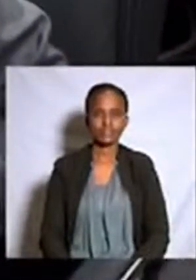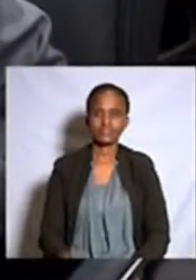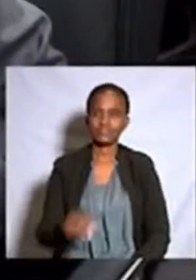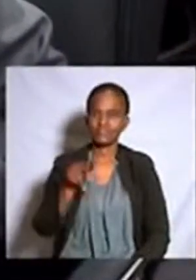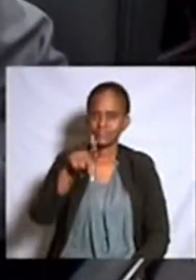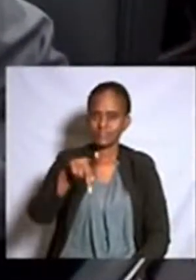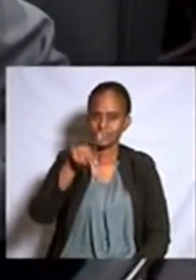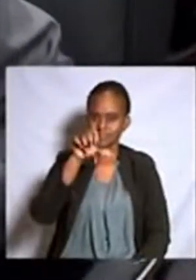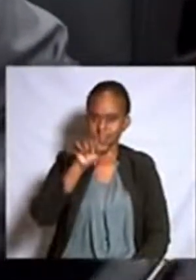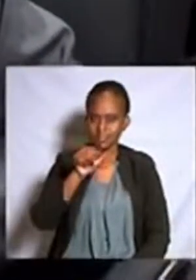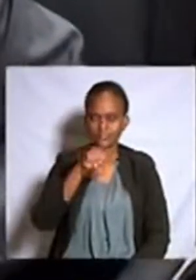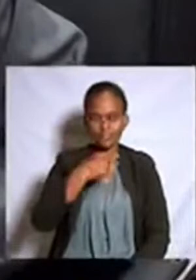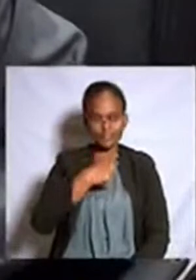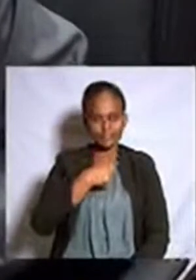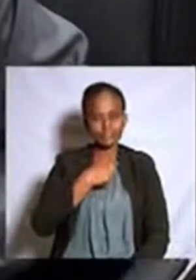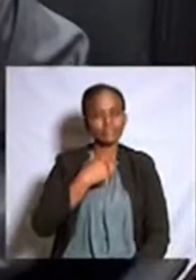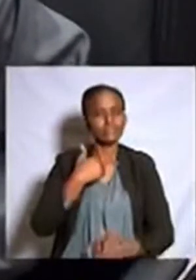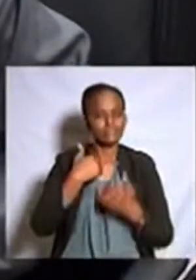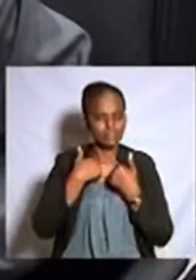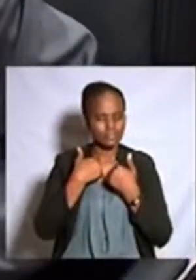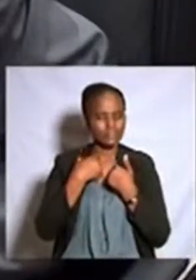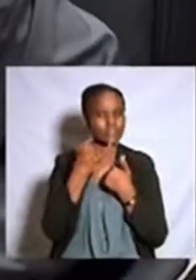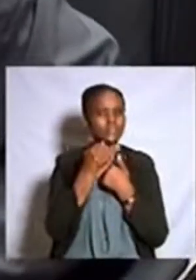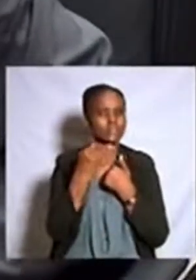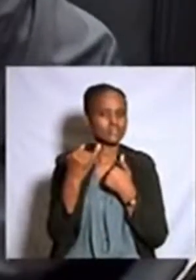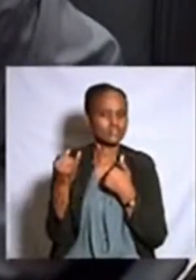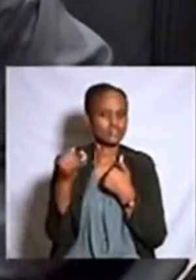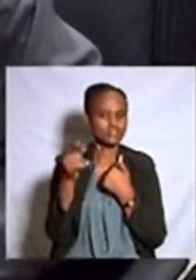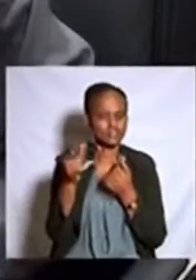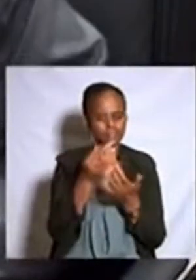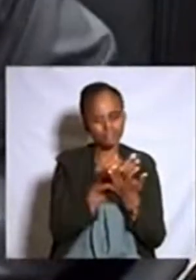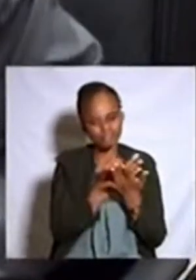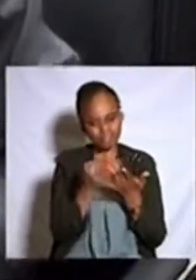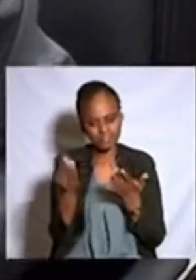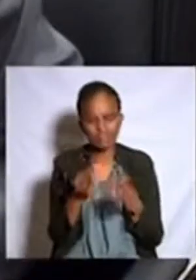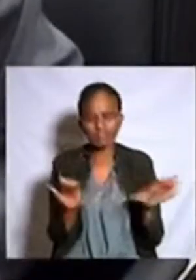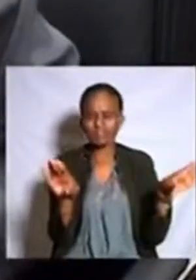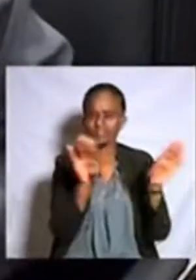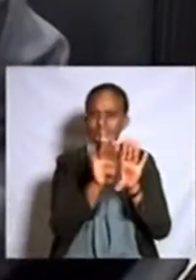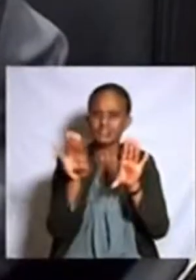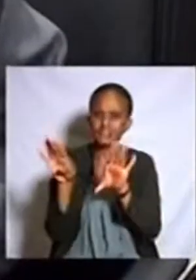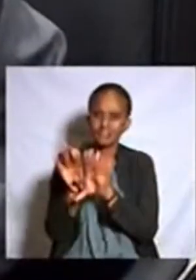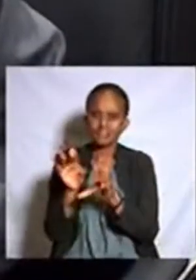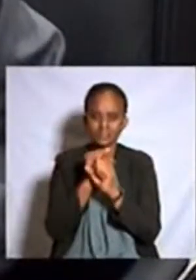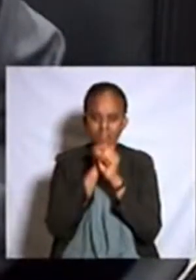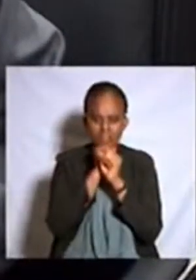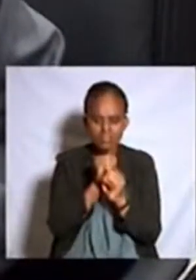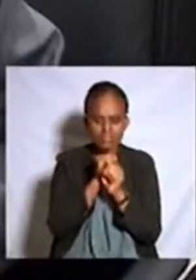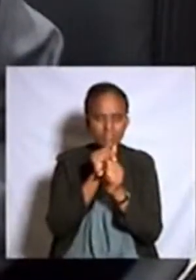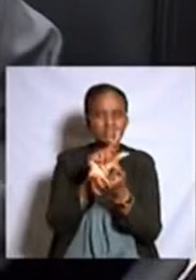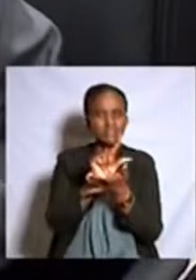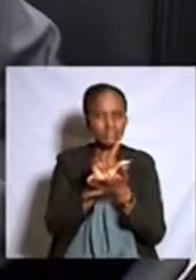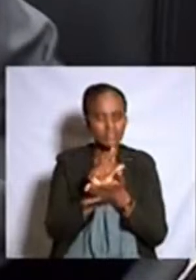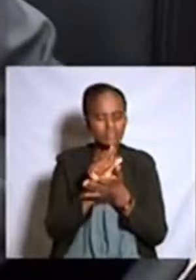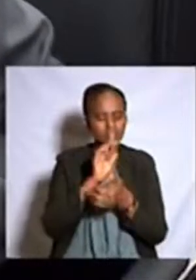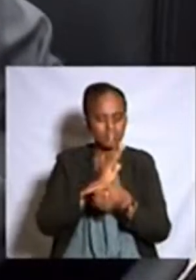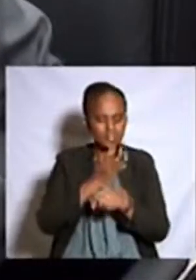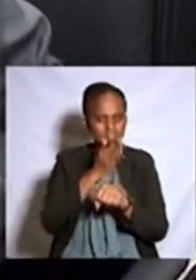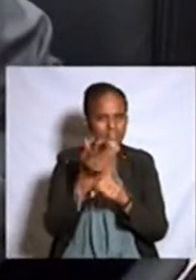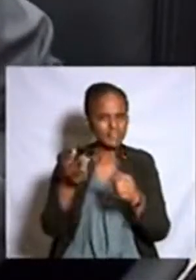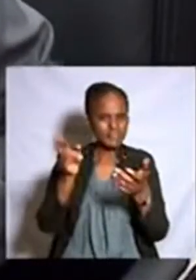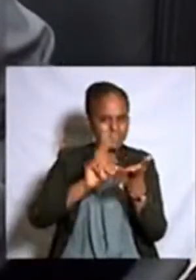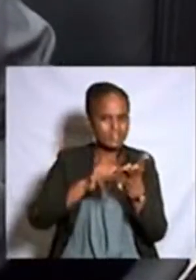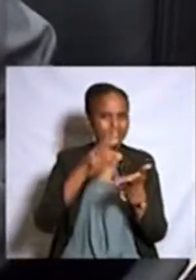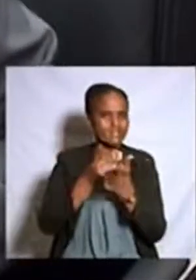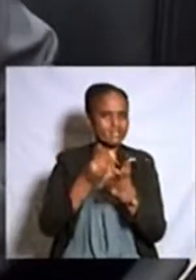Yes, I also have an issue on the failure to close old loans after refinancing.